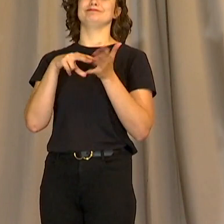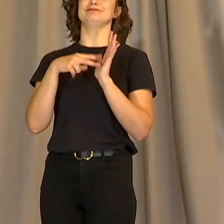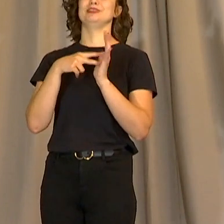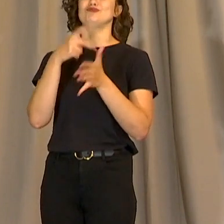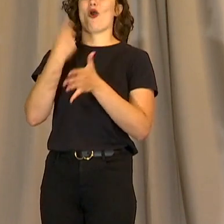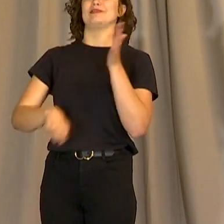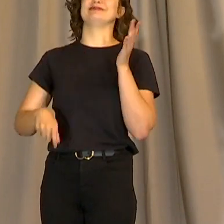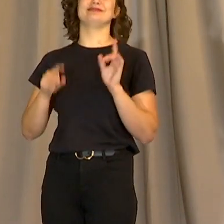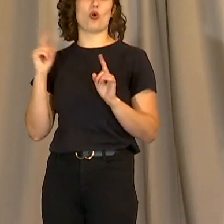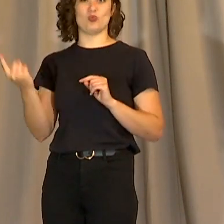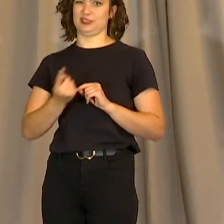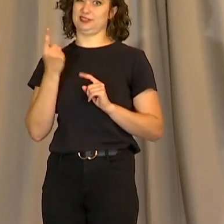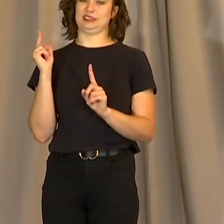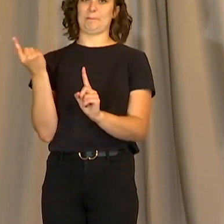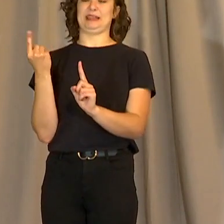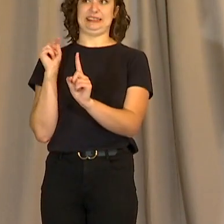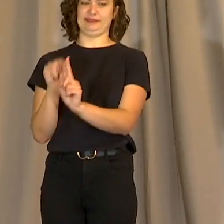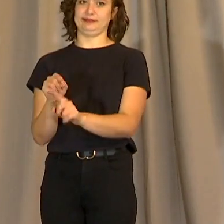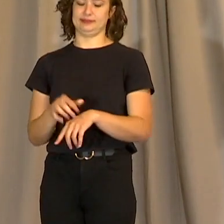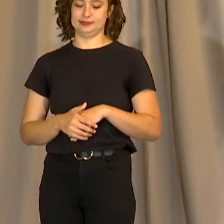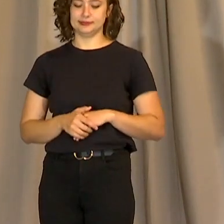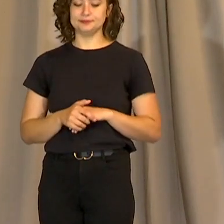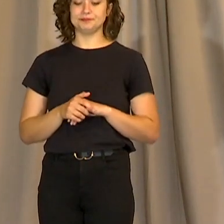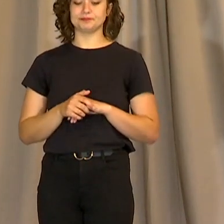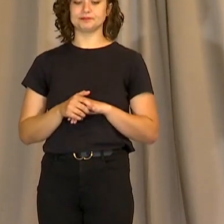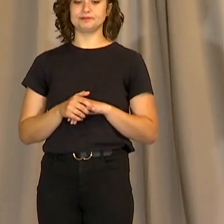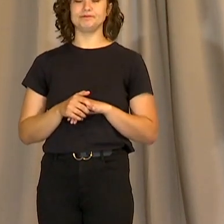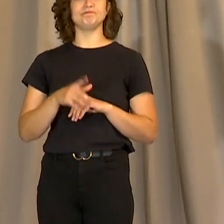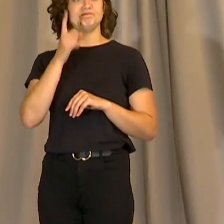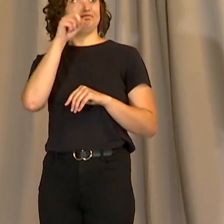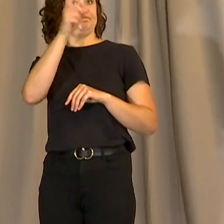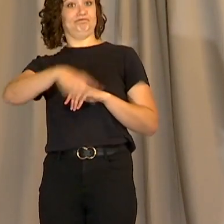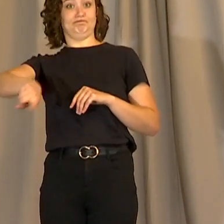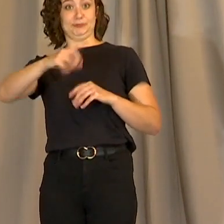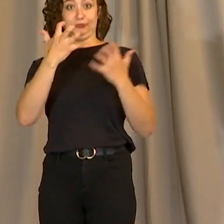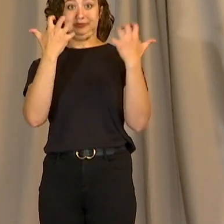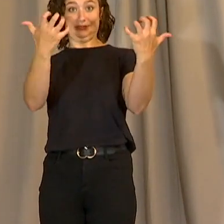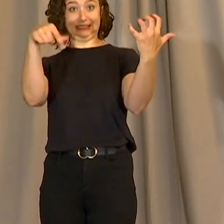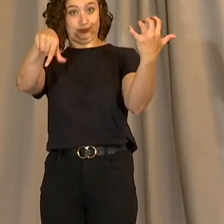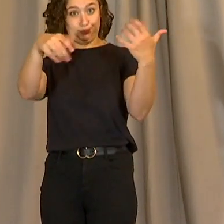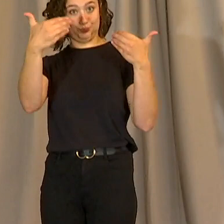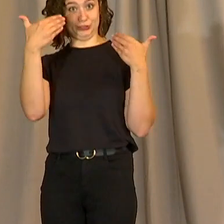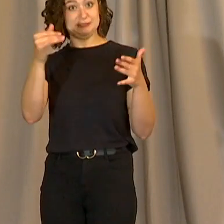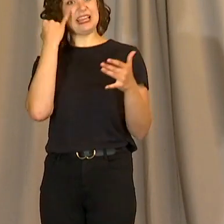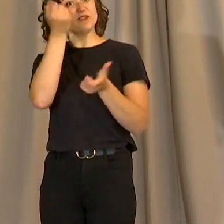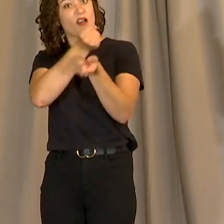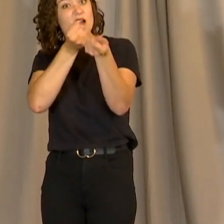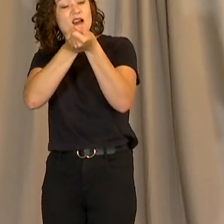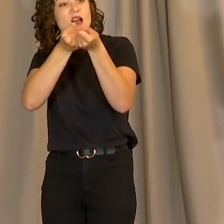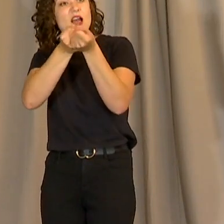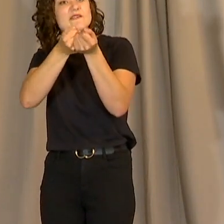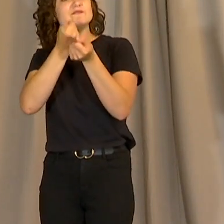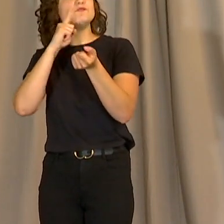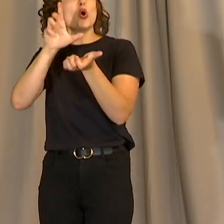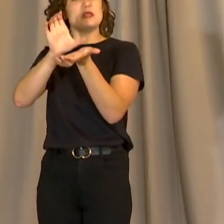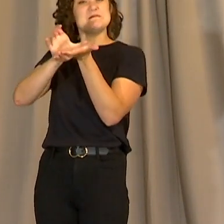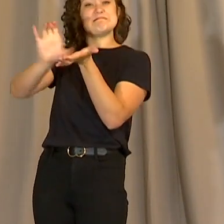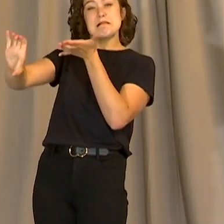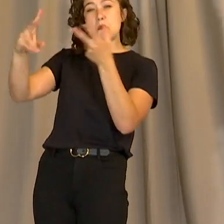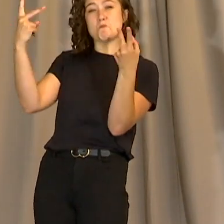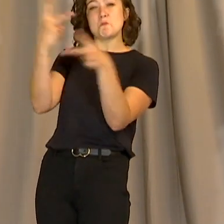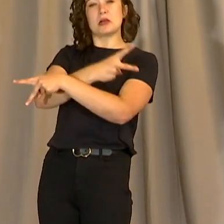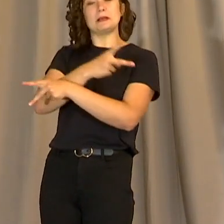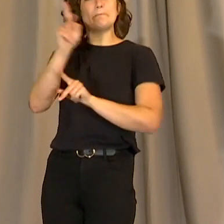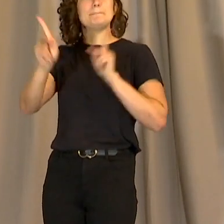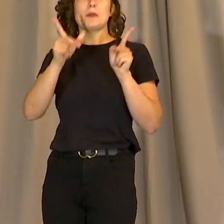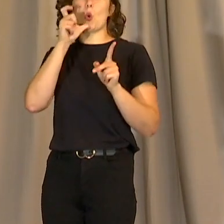you are advocating for the least of us, the most minoritized of us, the ones who are left